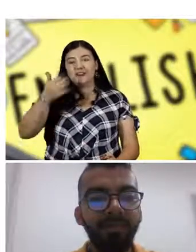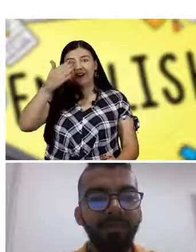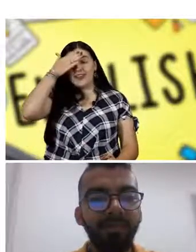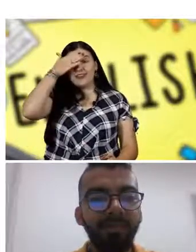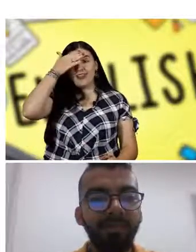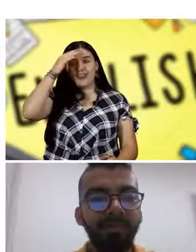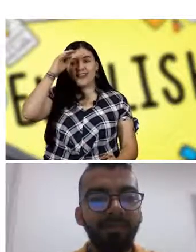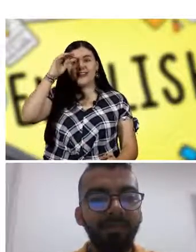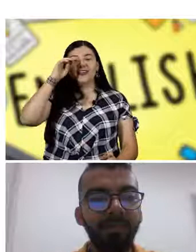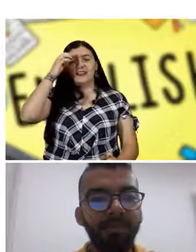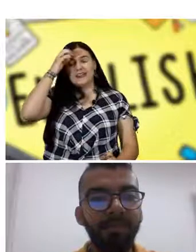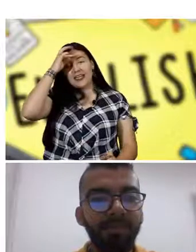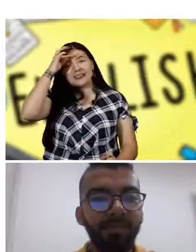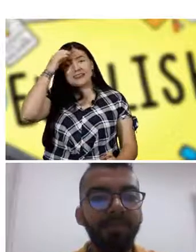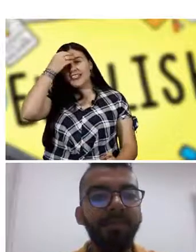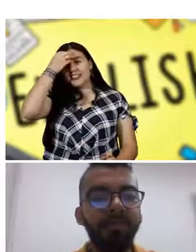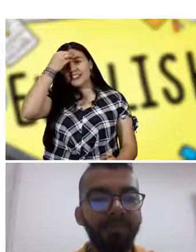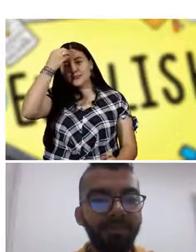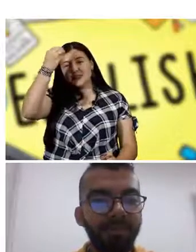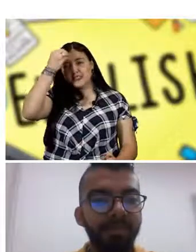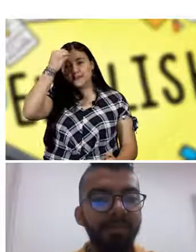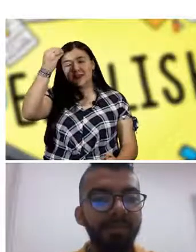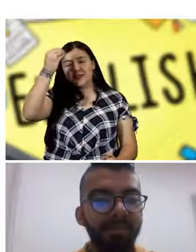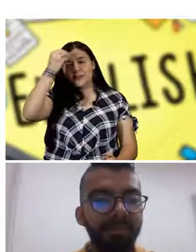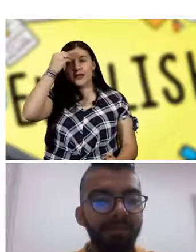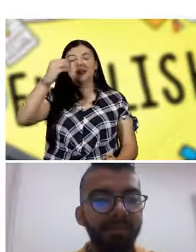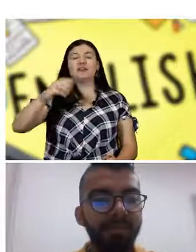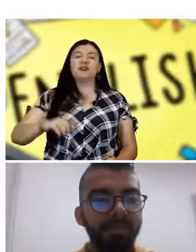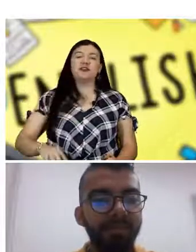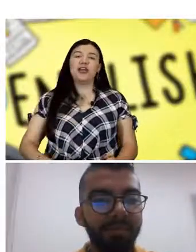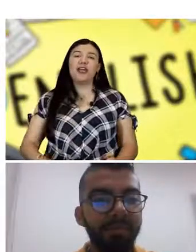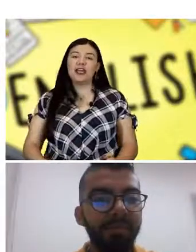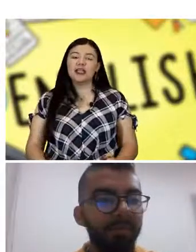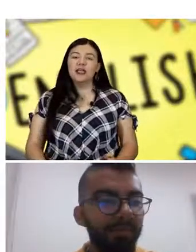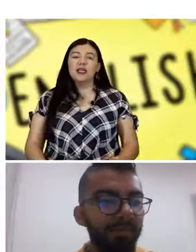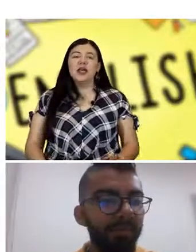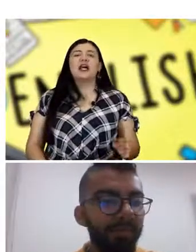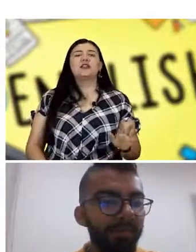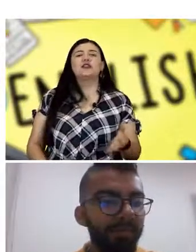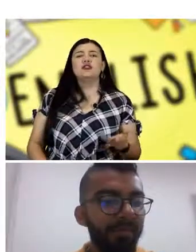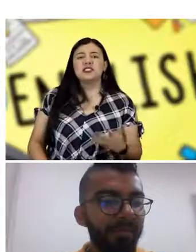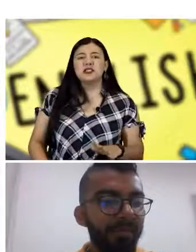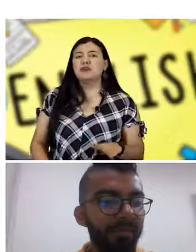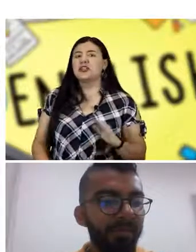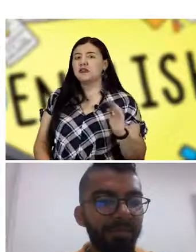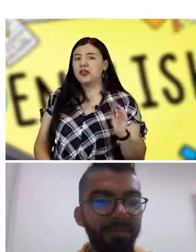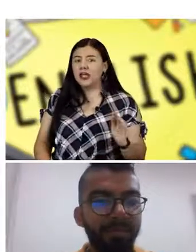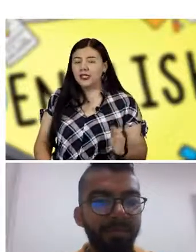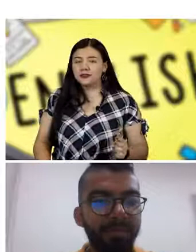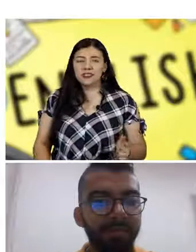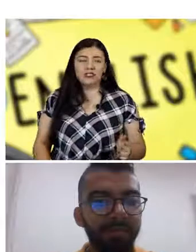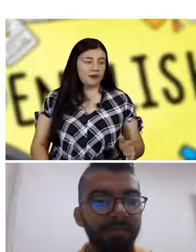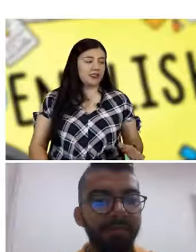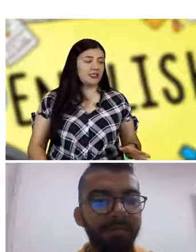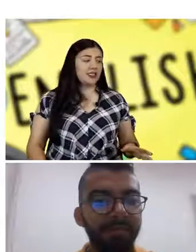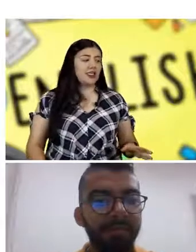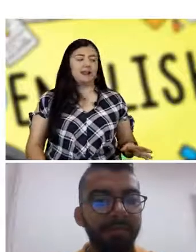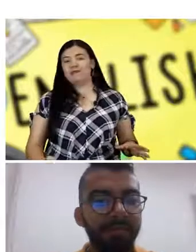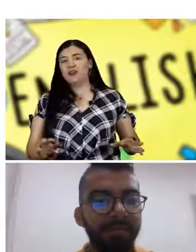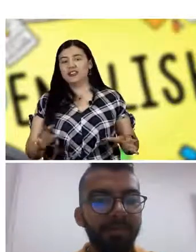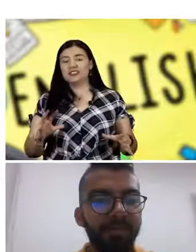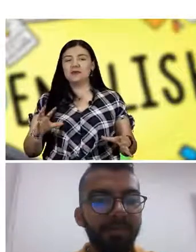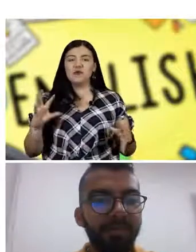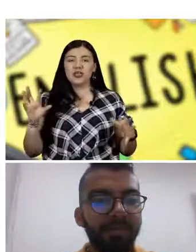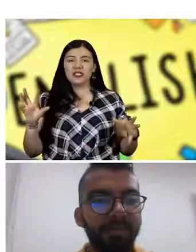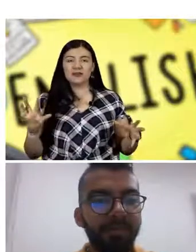Yeah? Frente. That is this specific part of your head. Algunos allí pusieron head, ¿sí? Puede ser